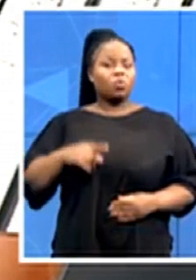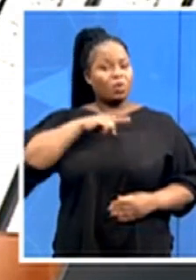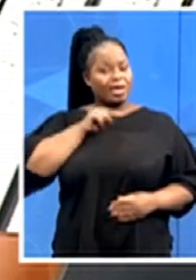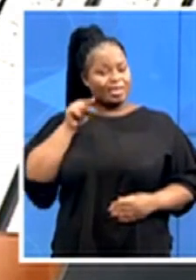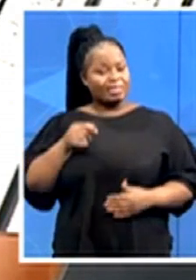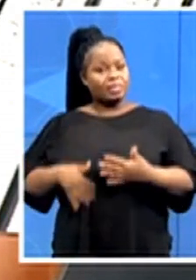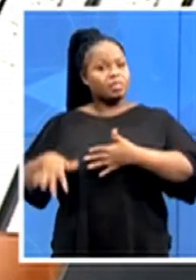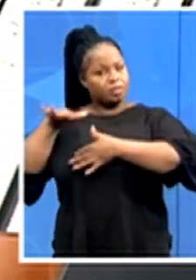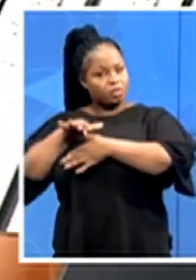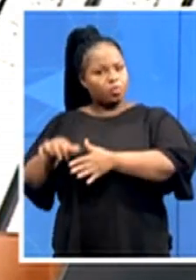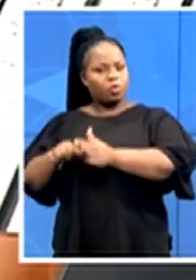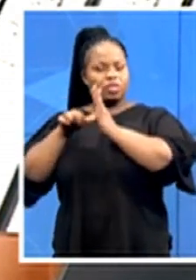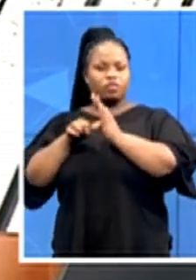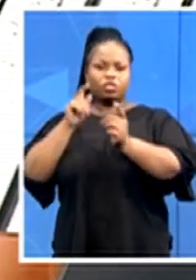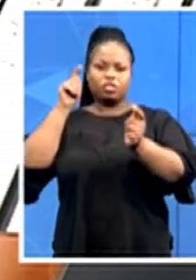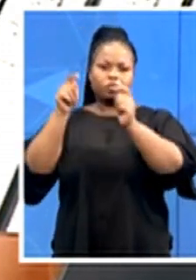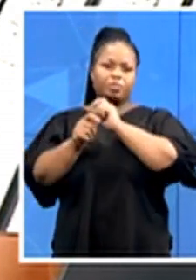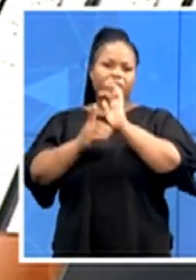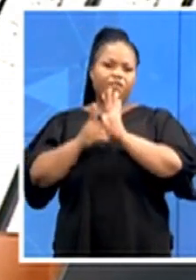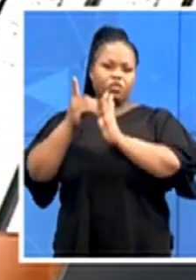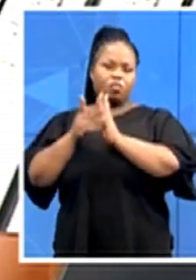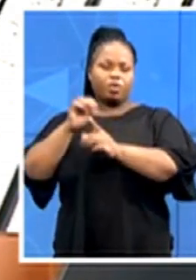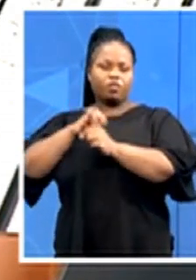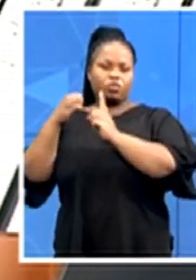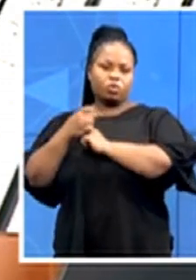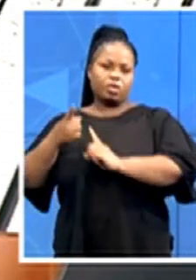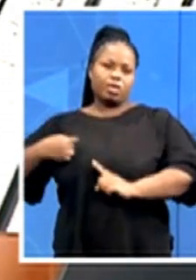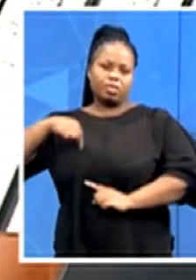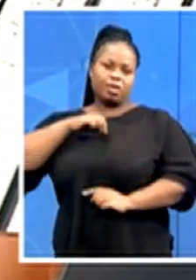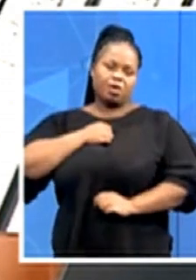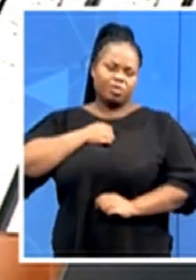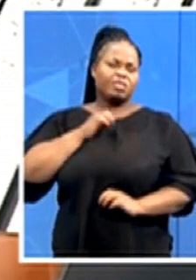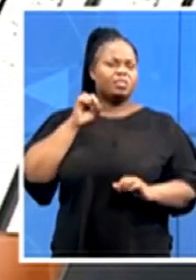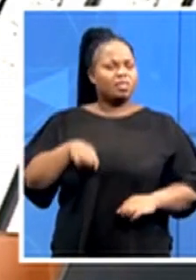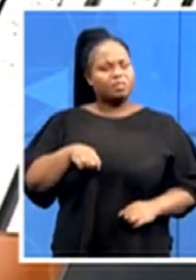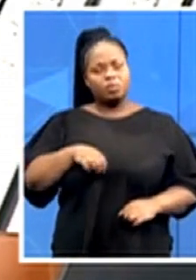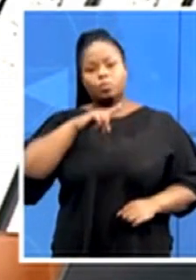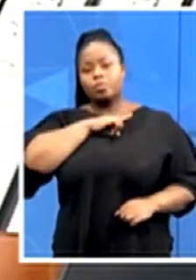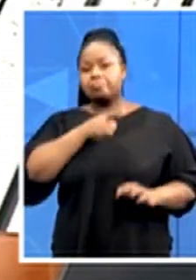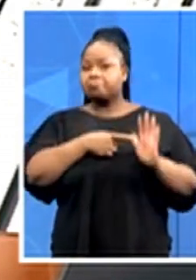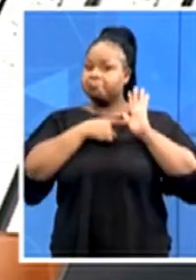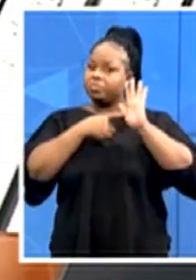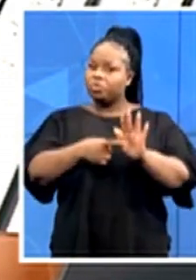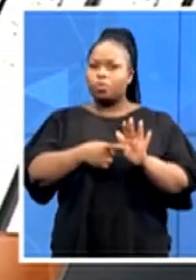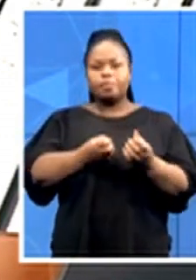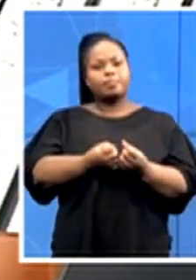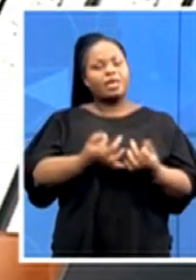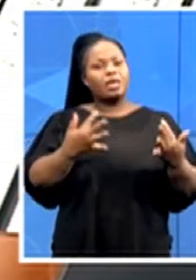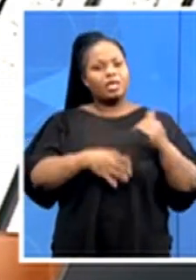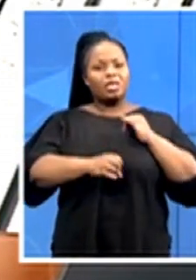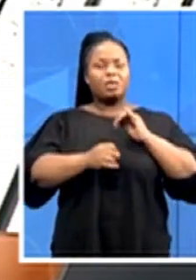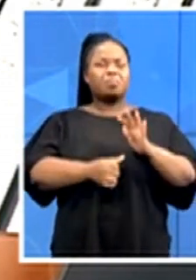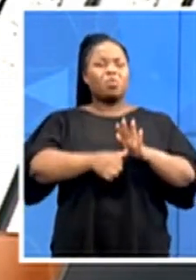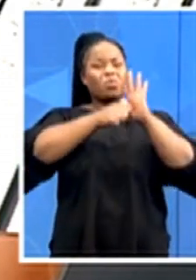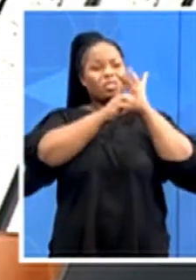our society. It is worth highlighting that many of our critical institutions continued to